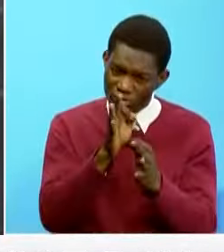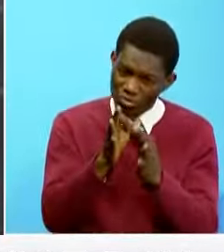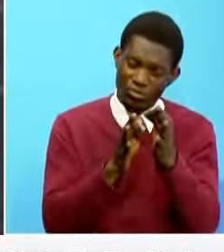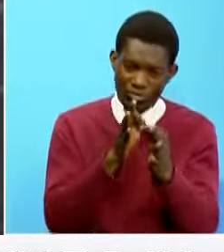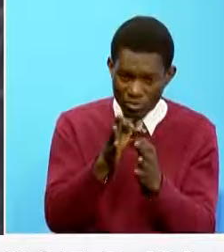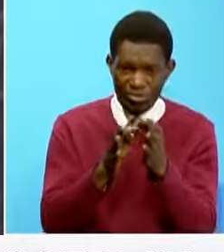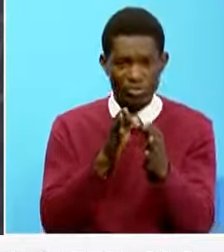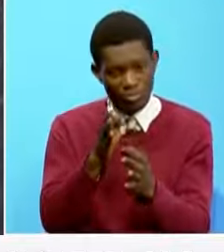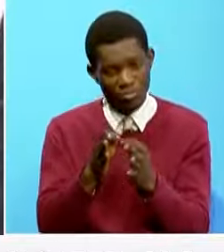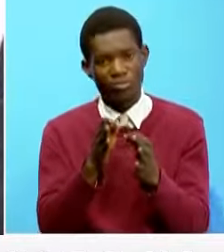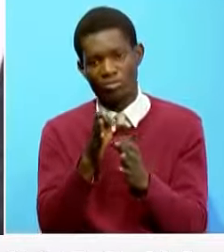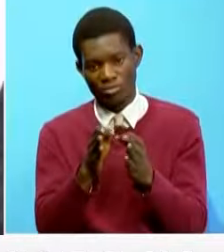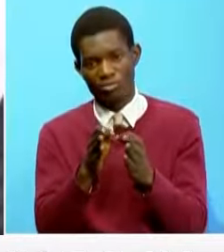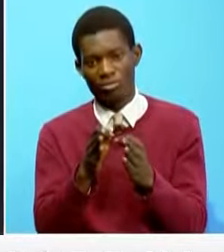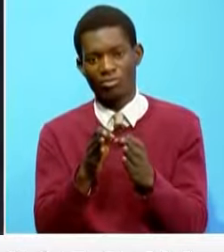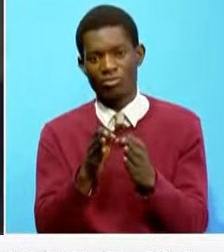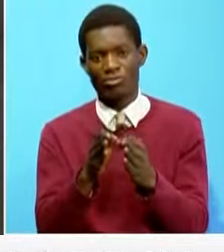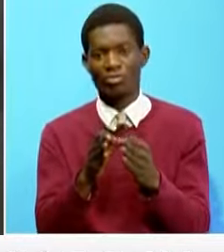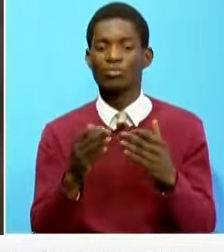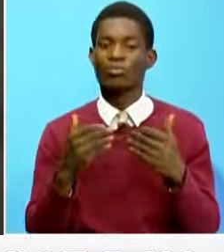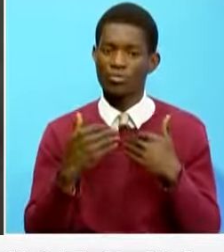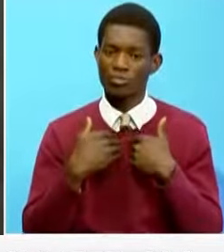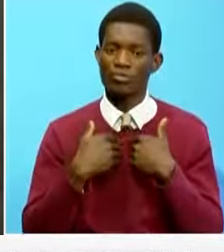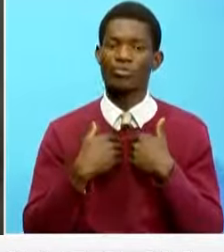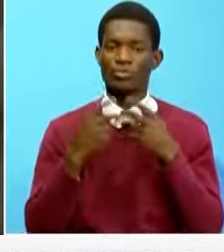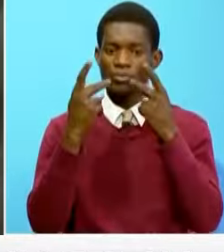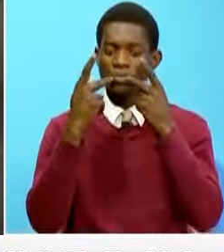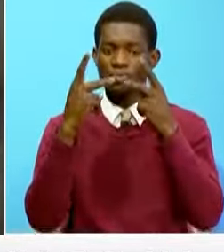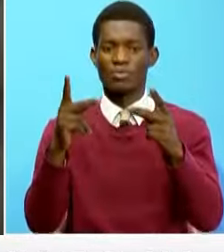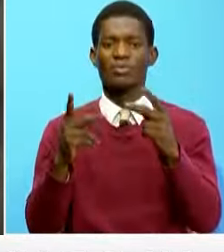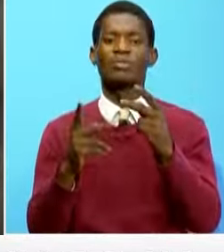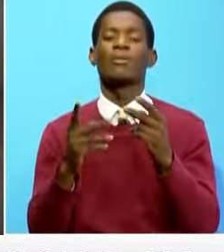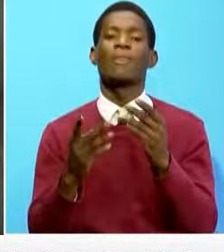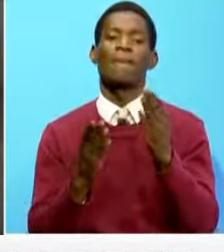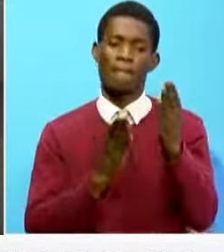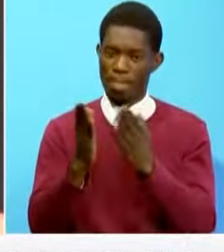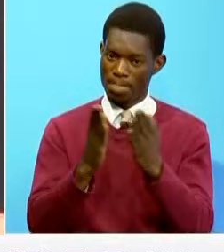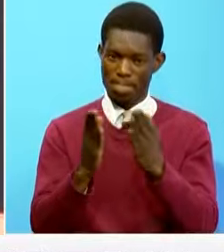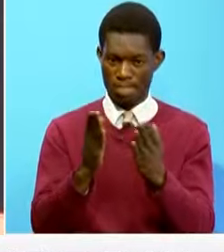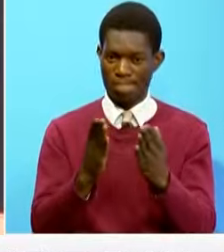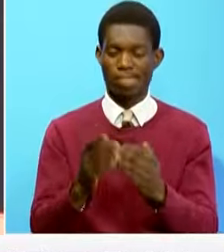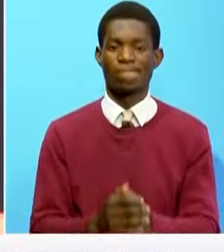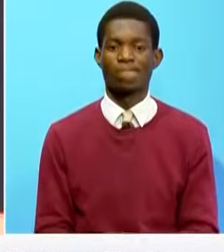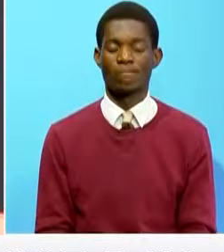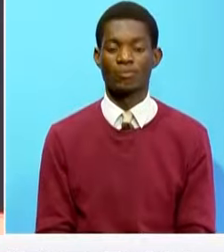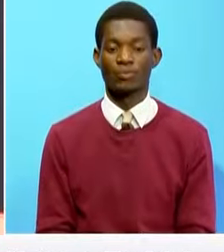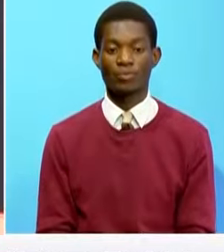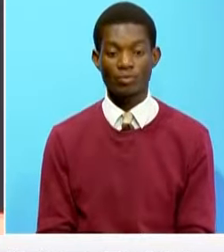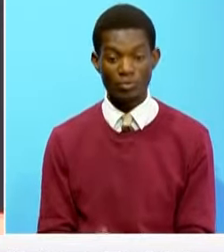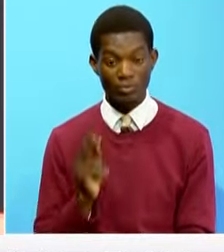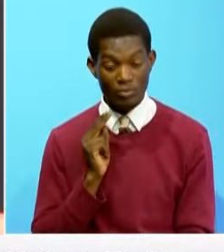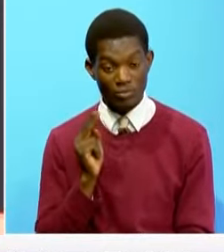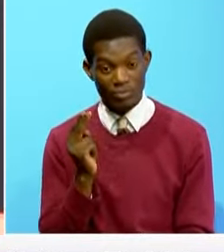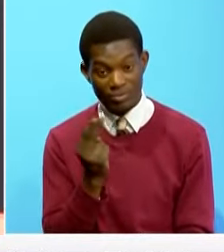interventions being implemented to have a public service that spearheads development across the country. As government, we are